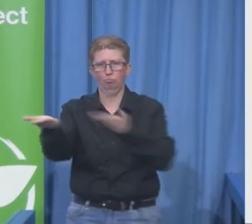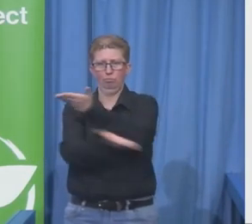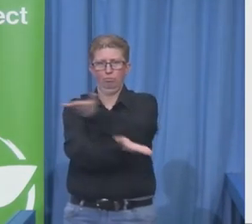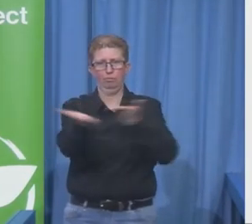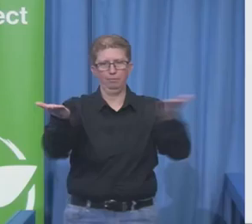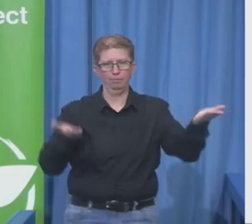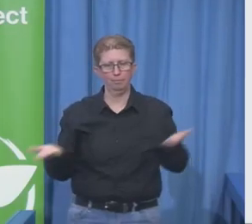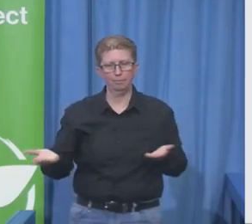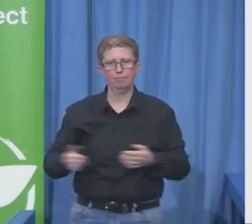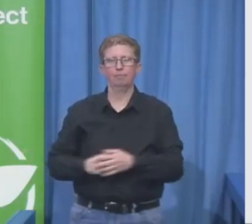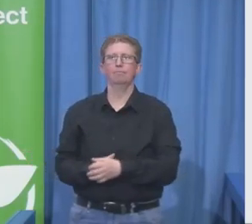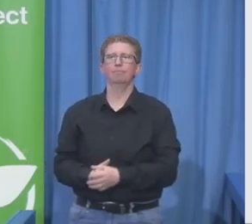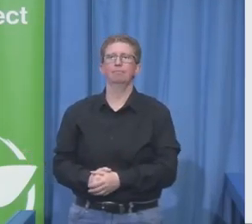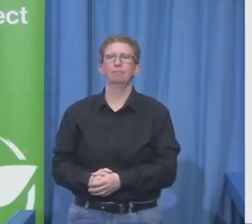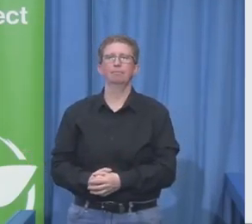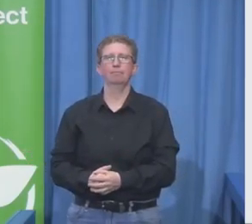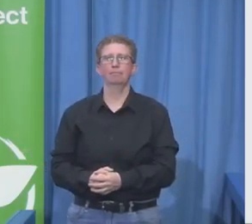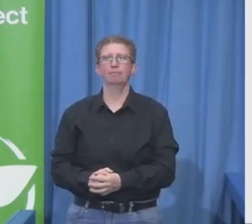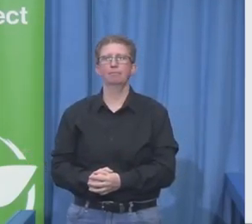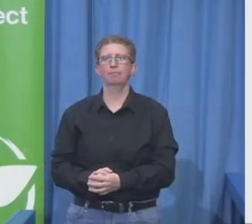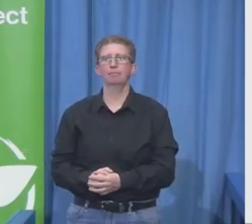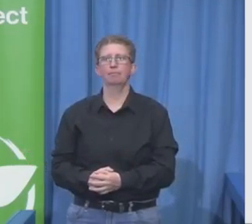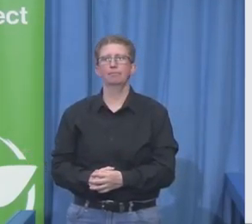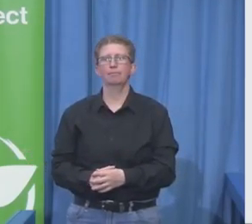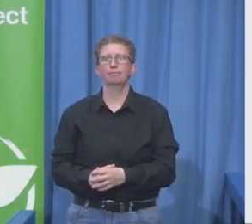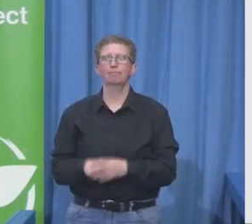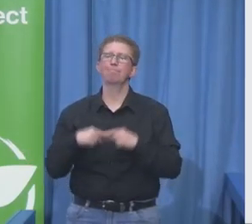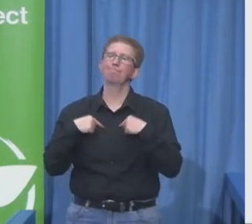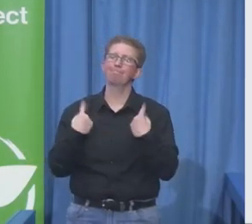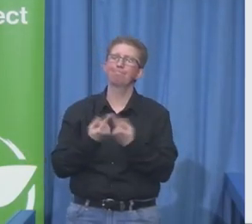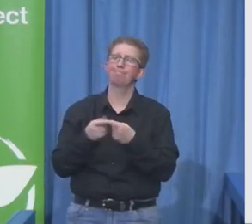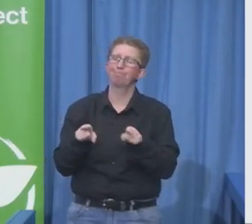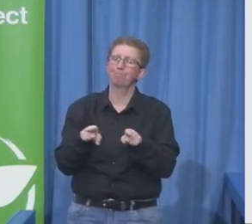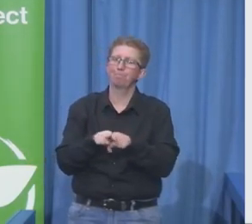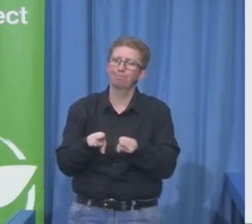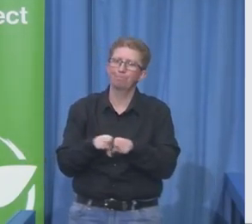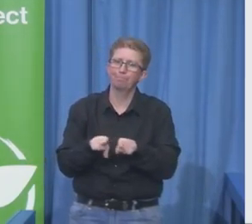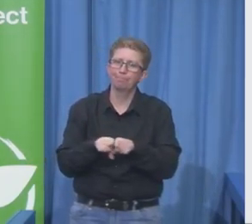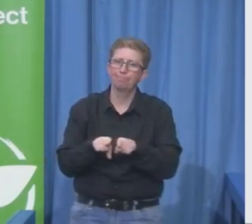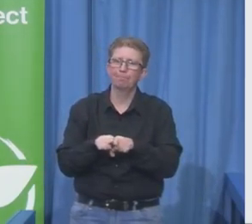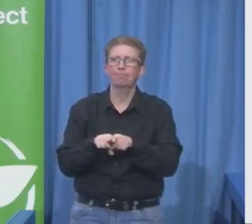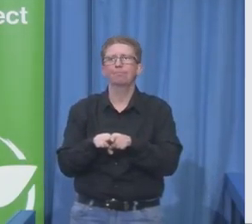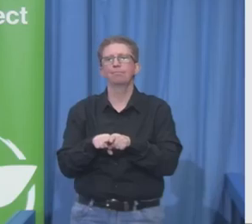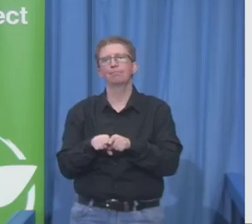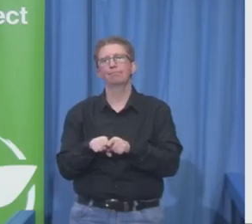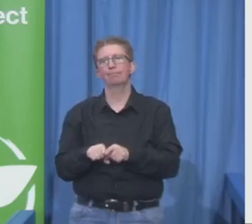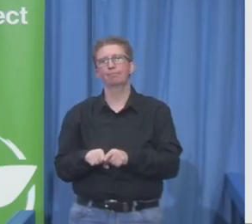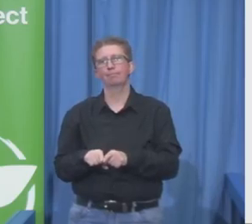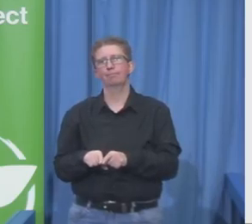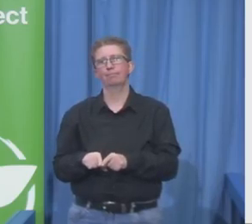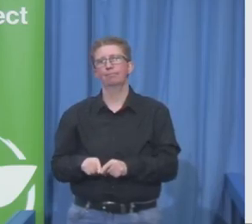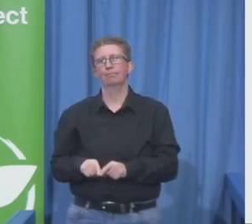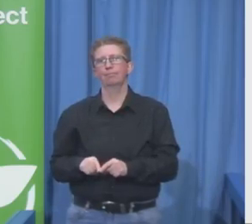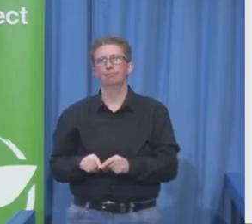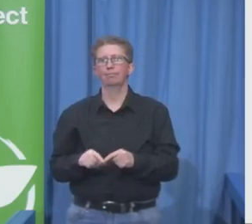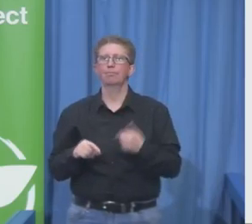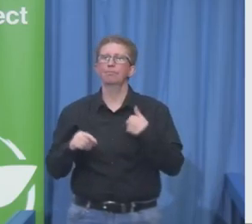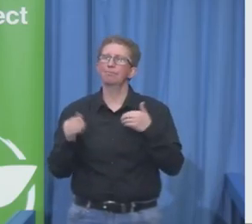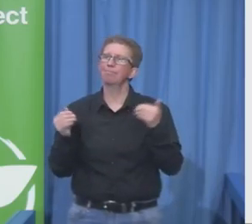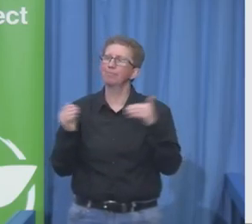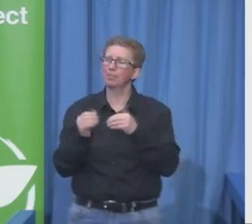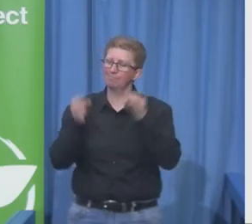we do. We conduct these tours for persons with disability in our huge